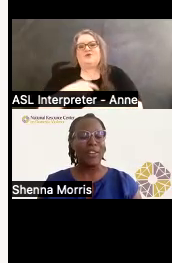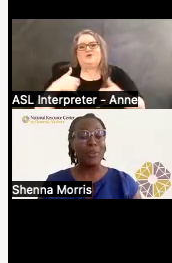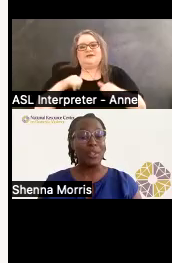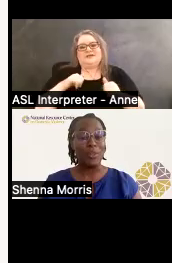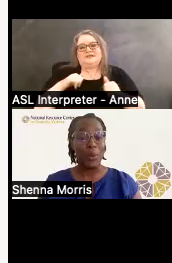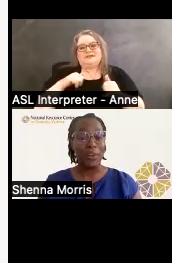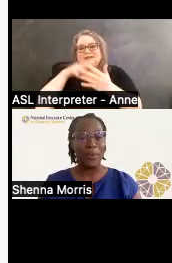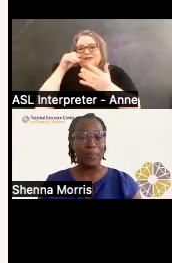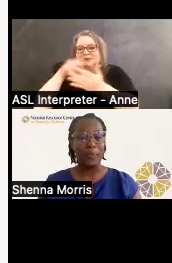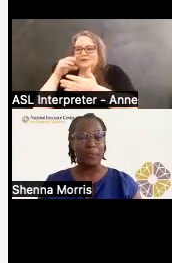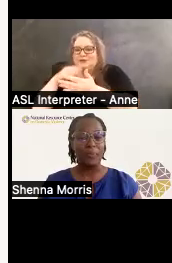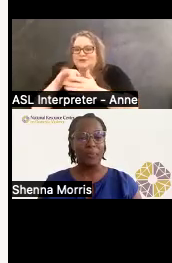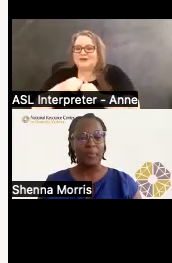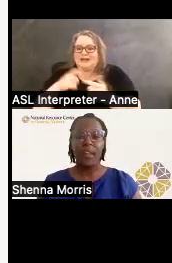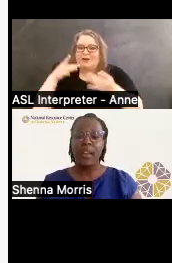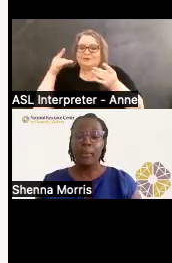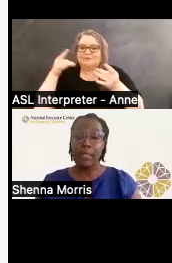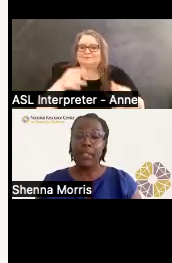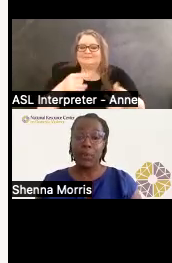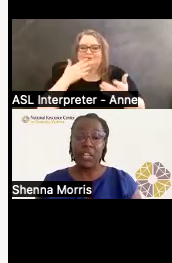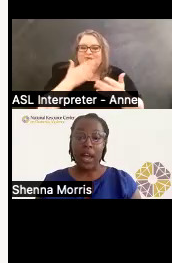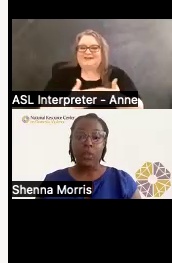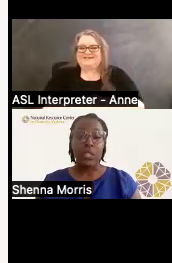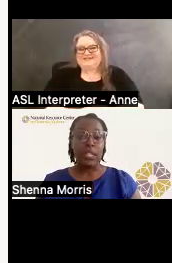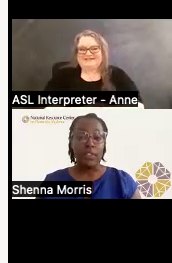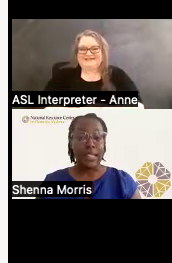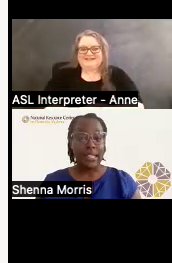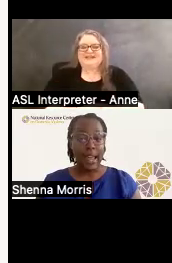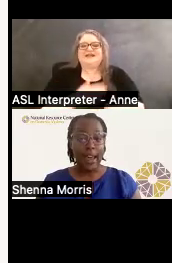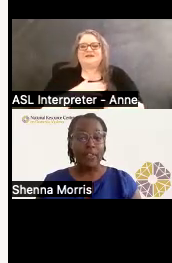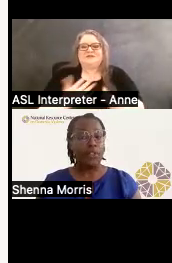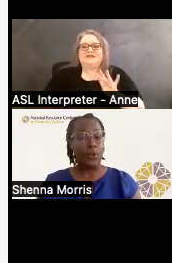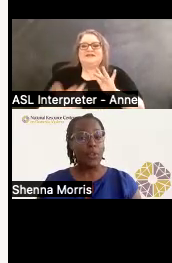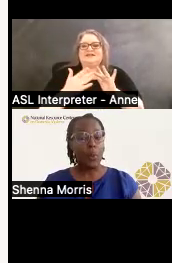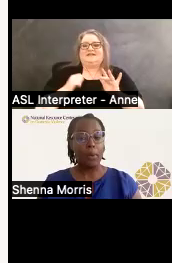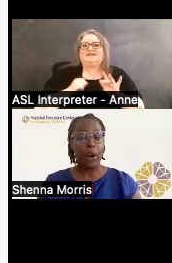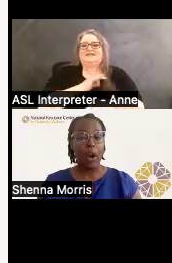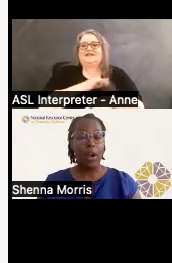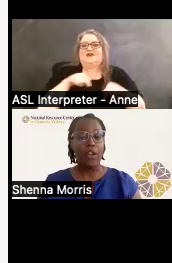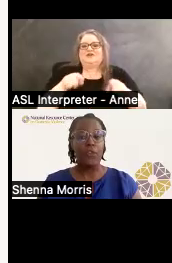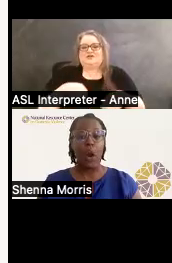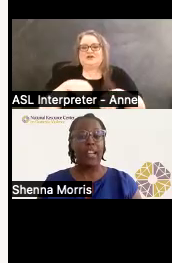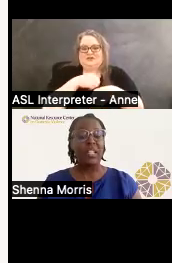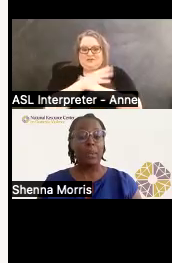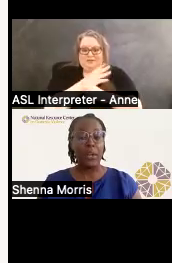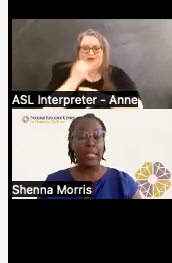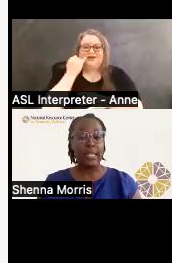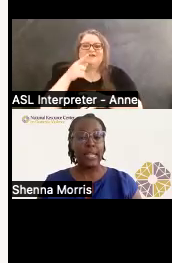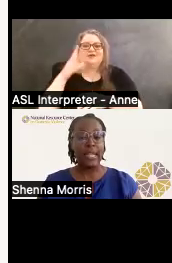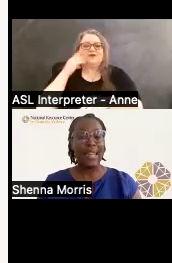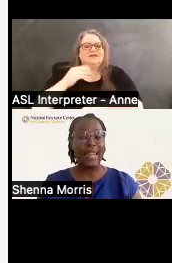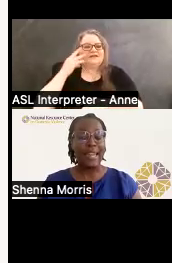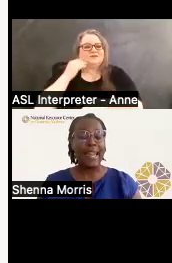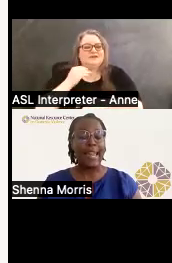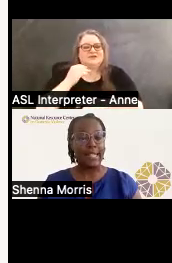how to do this well. Please reach out to event staff during the webinar if you are